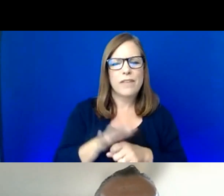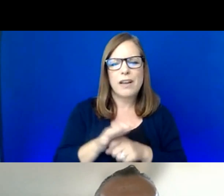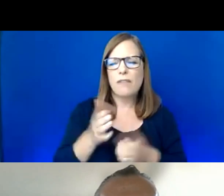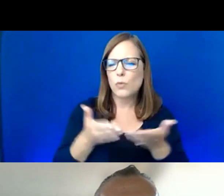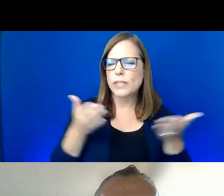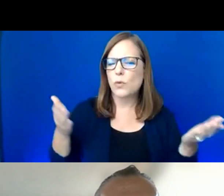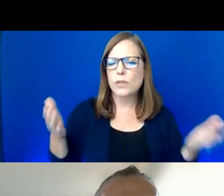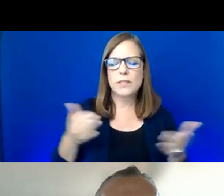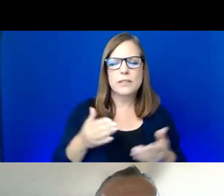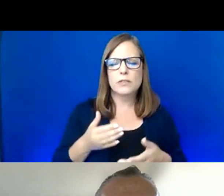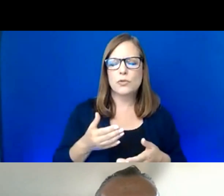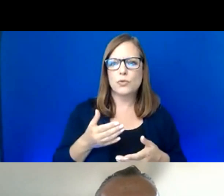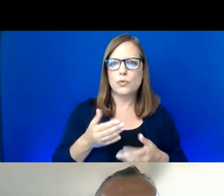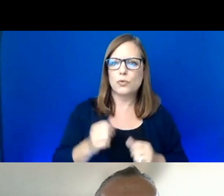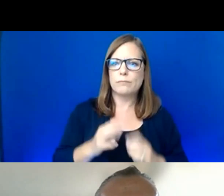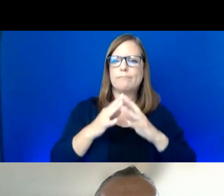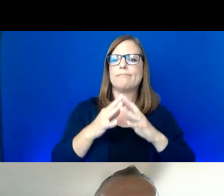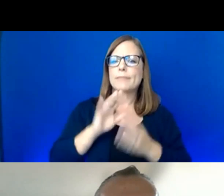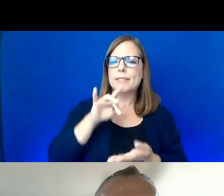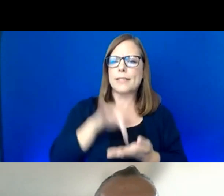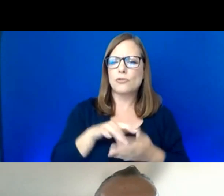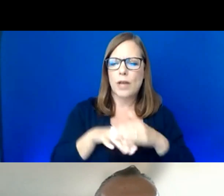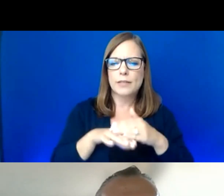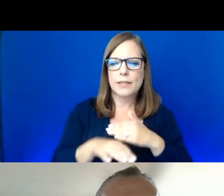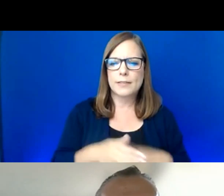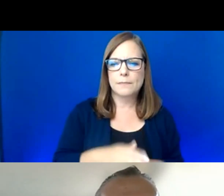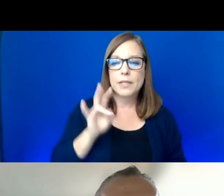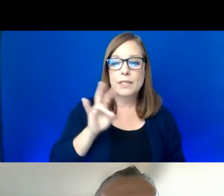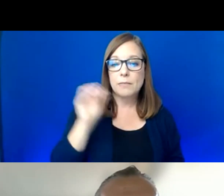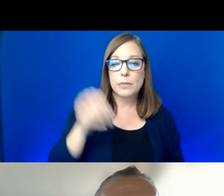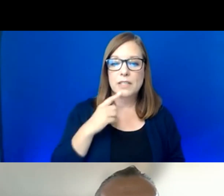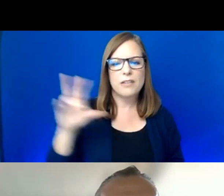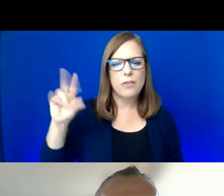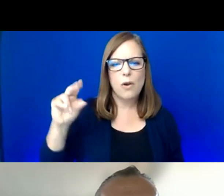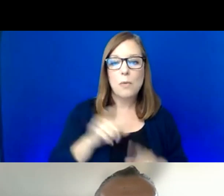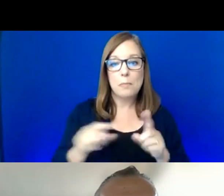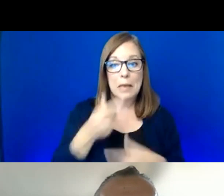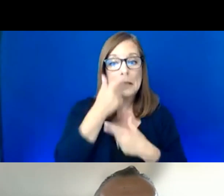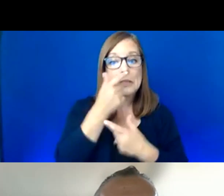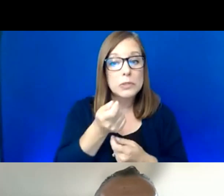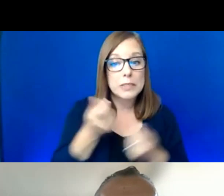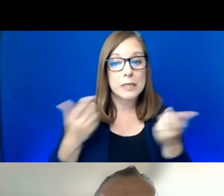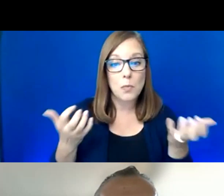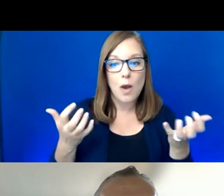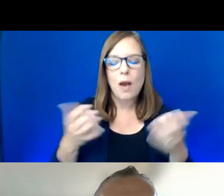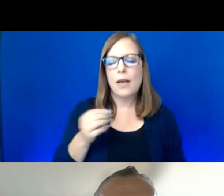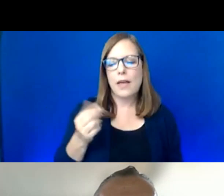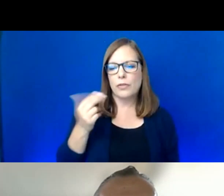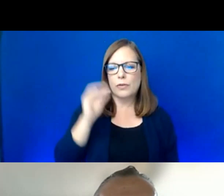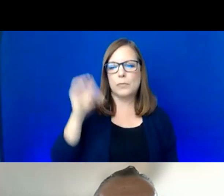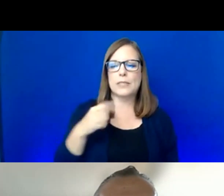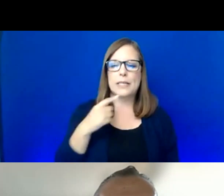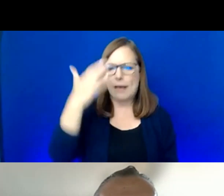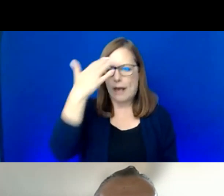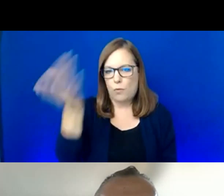access. 7% said no, but we're interested in creating central access point. And then 13% said, I don't